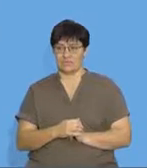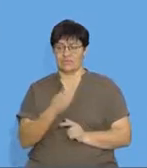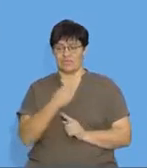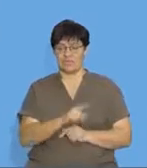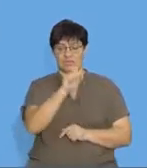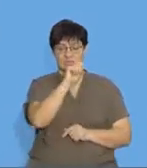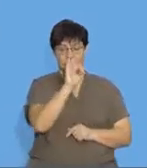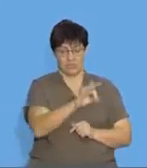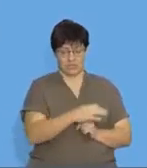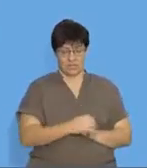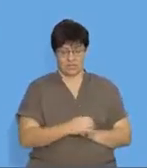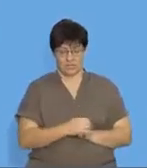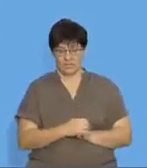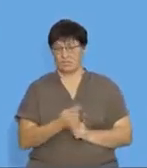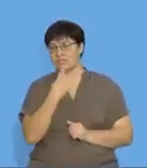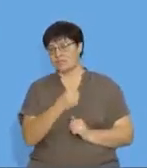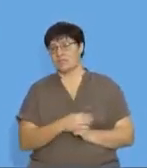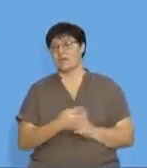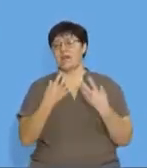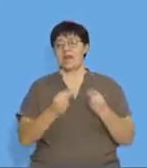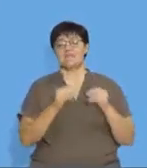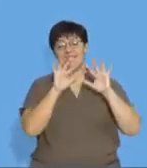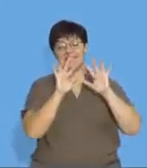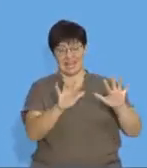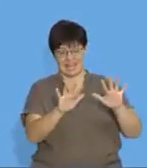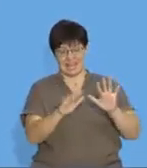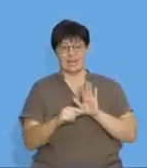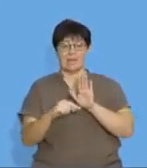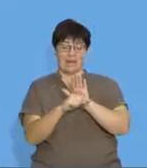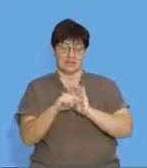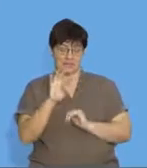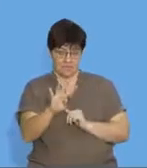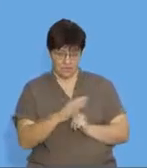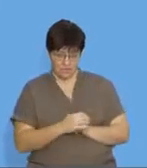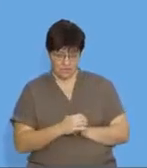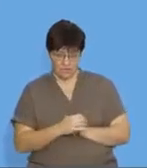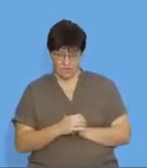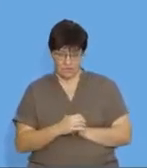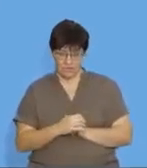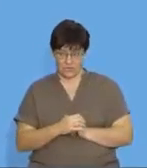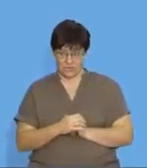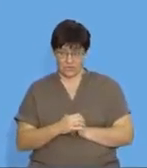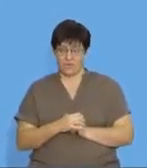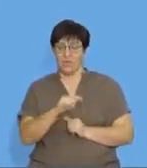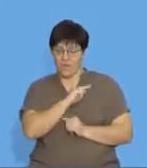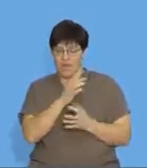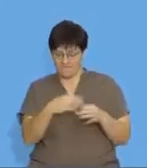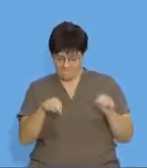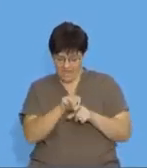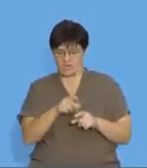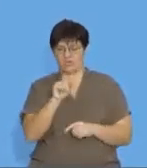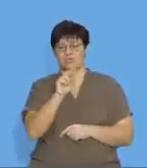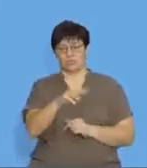Then for term 3, we can say that I had 10 minus 4 because that's the value of term